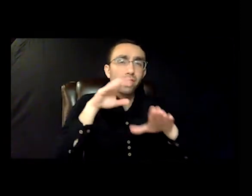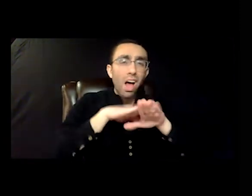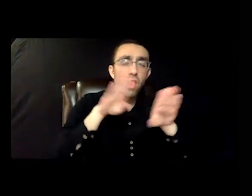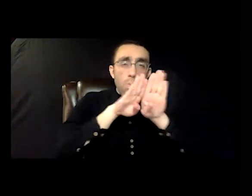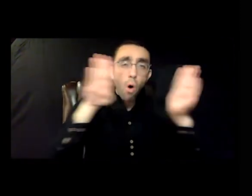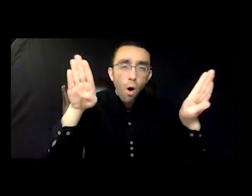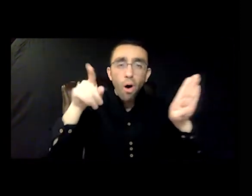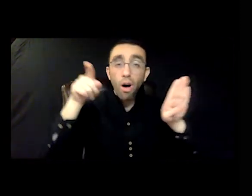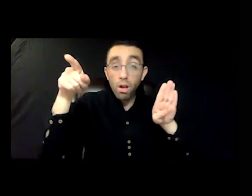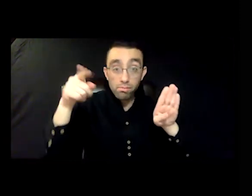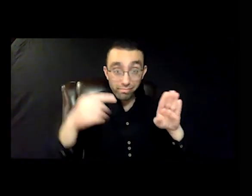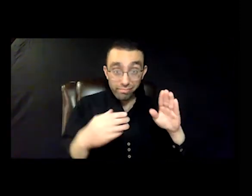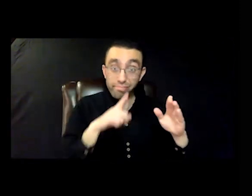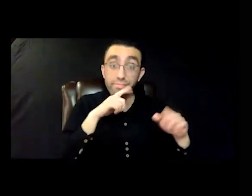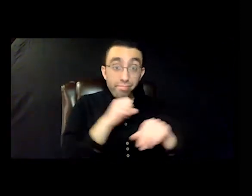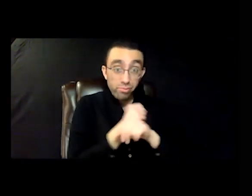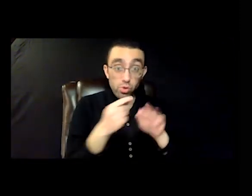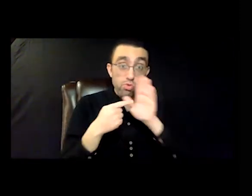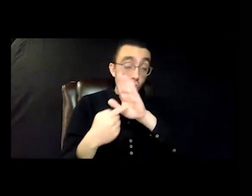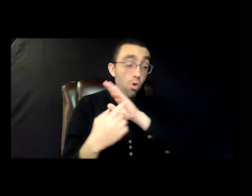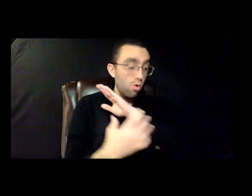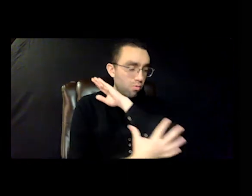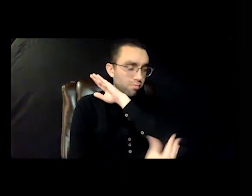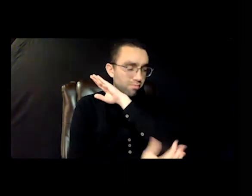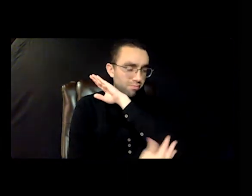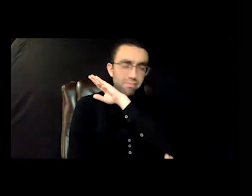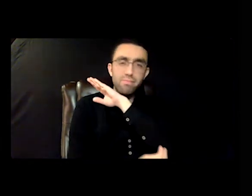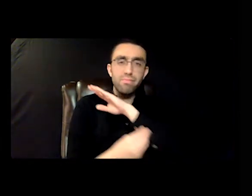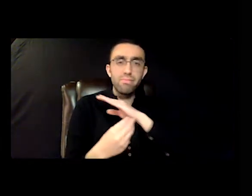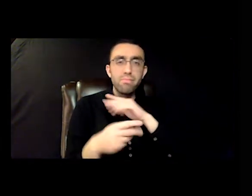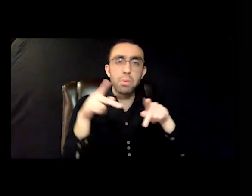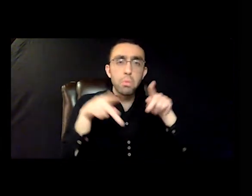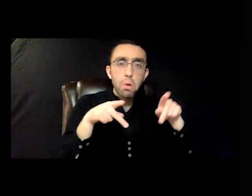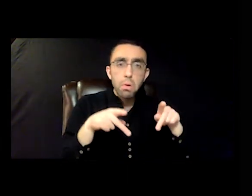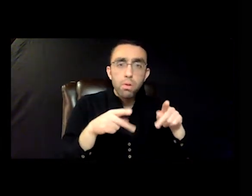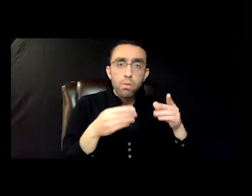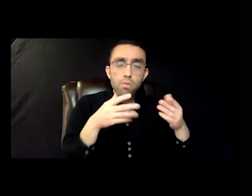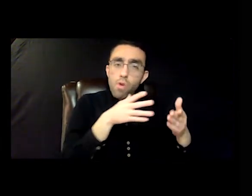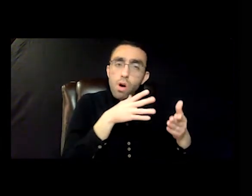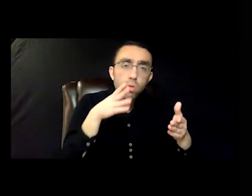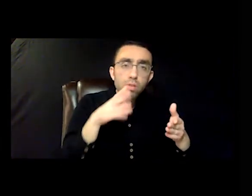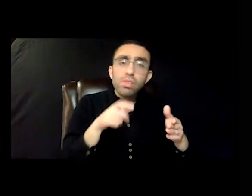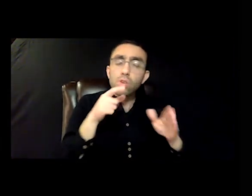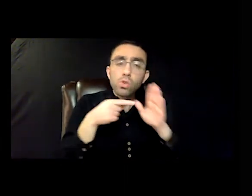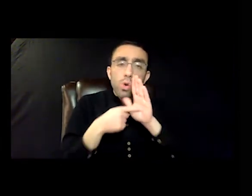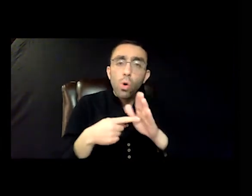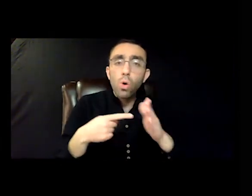this gatekeeping of health and nutrition and wellness?